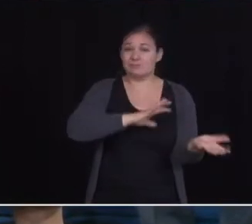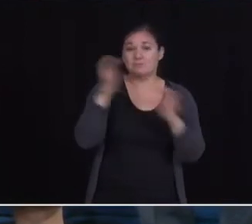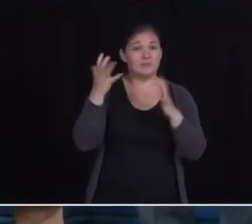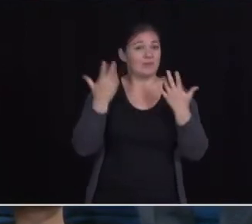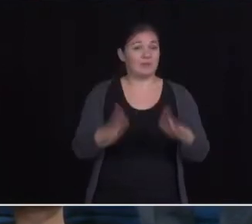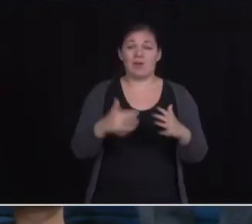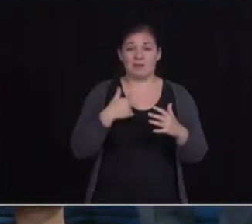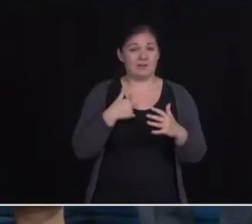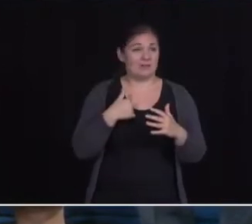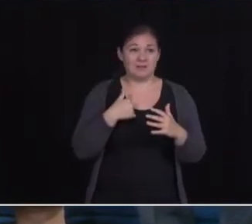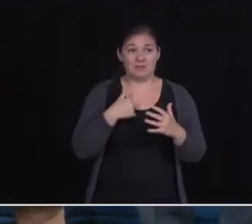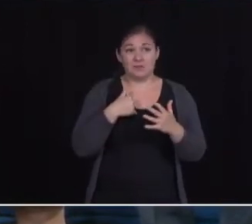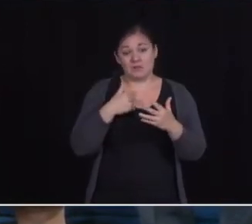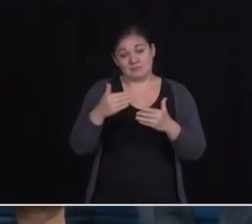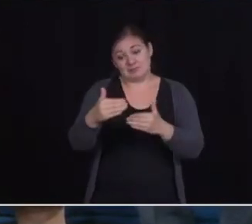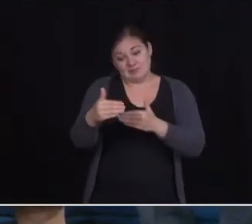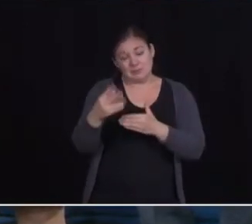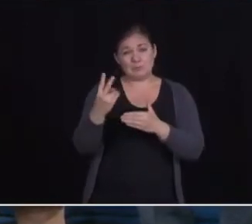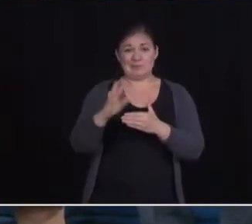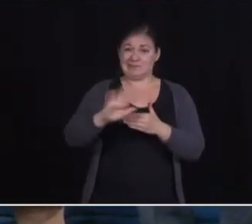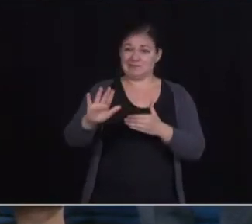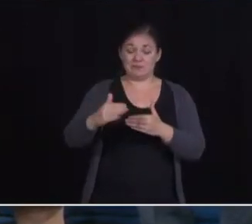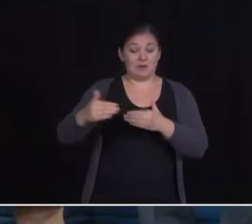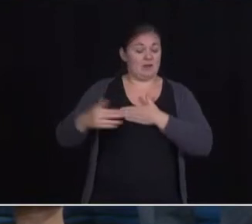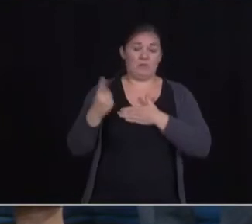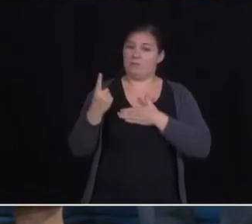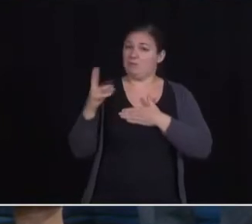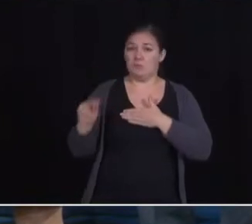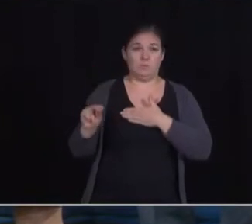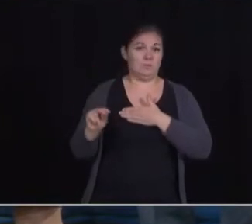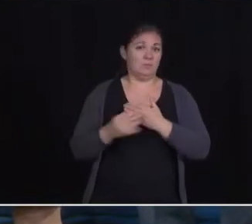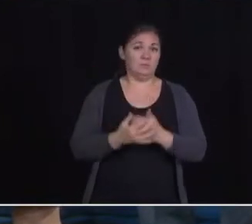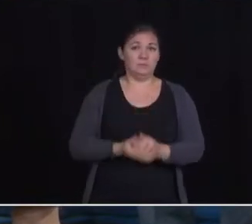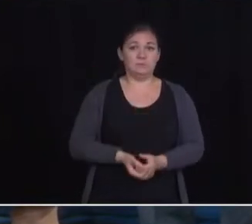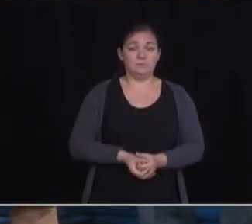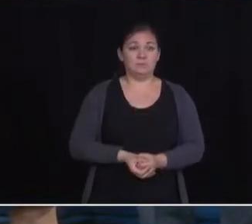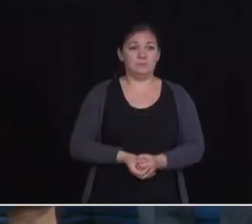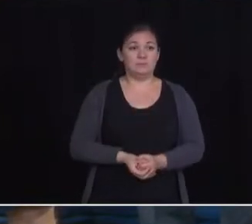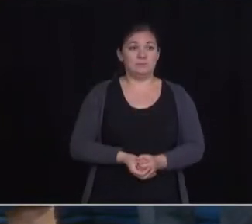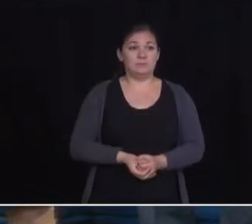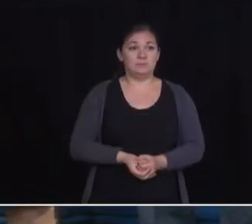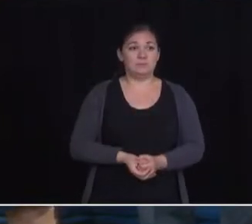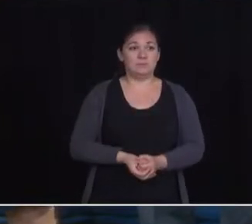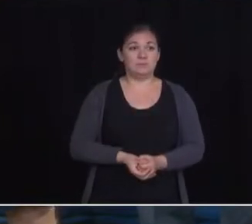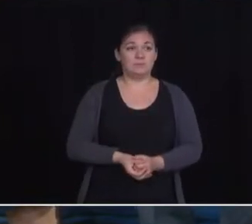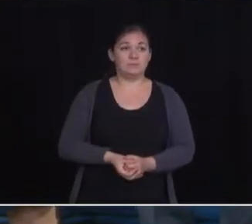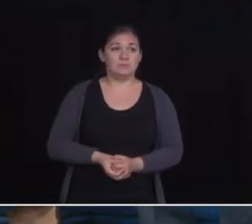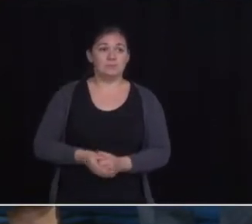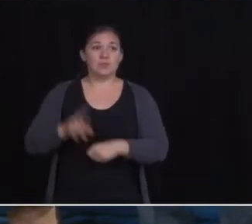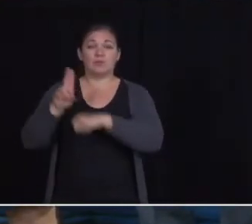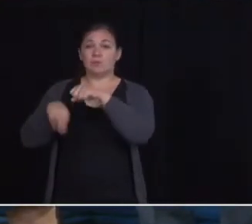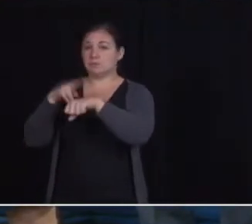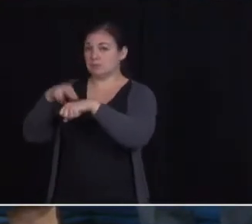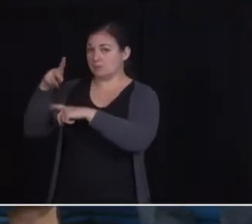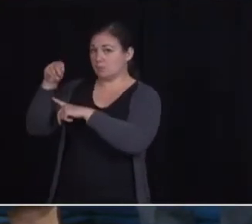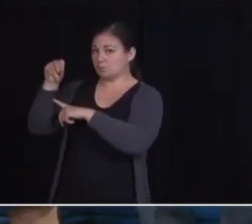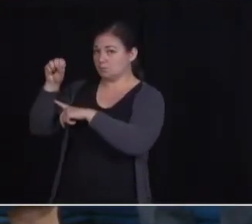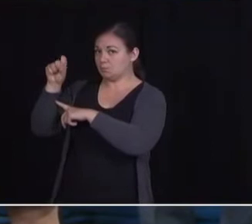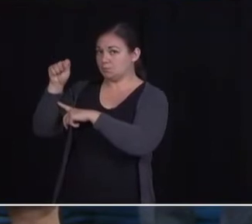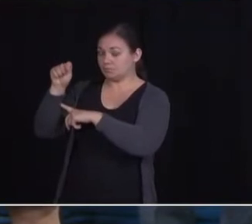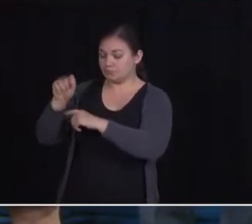question. The last question comes from Ryan Chmilty from National Post. Please go ahead. Hi, Ryan. Yeah, hi,